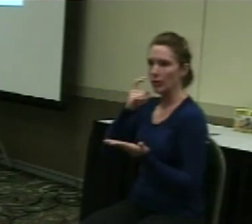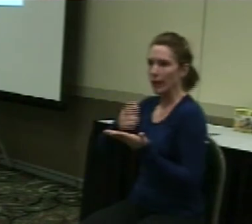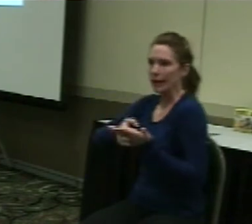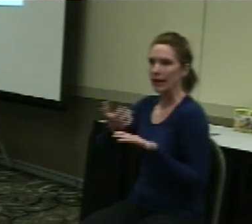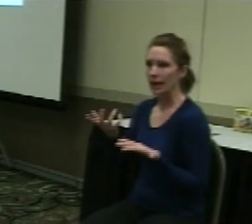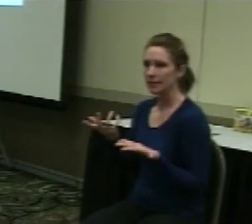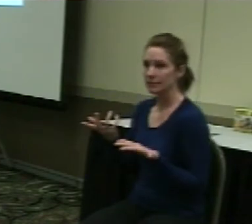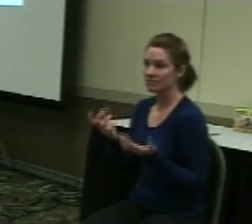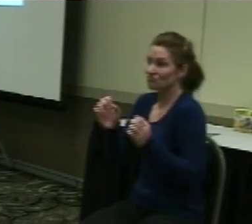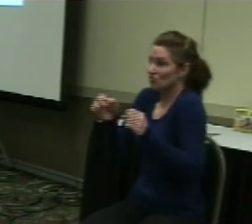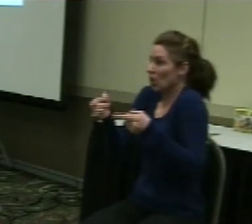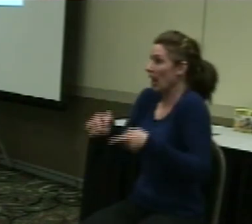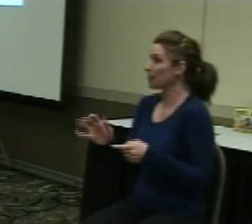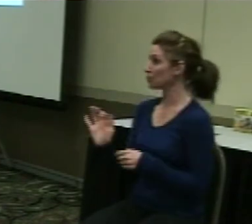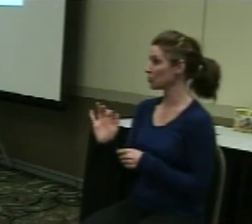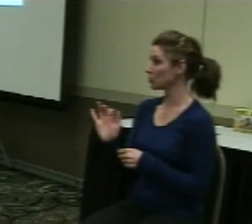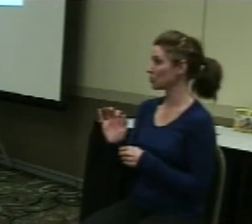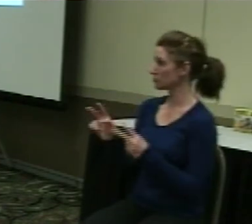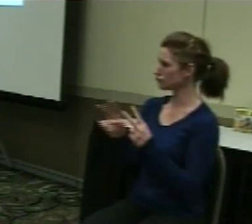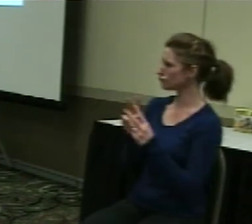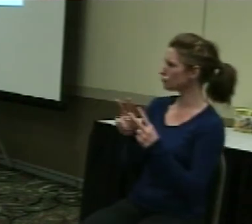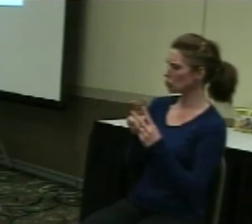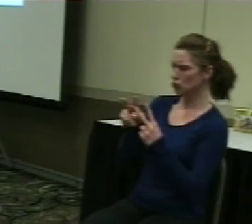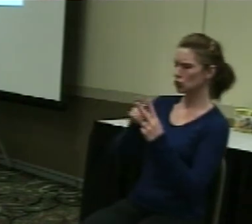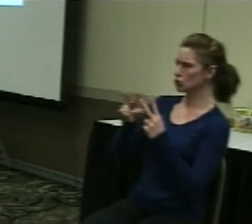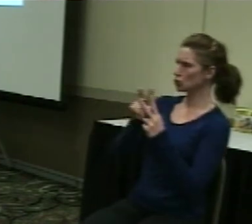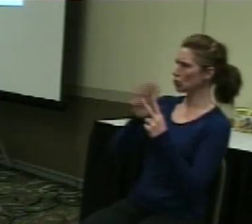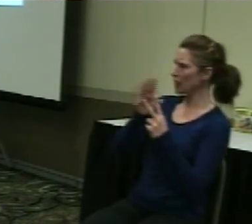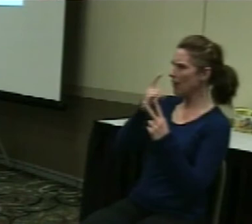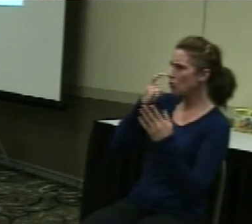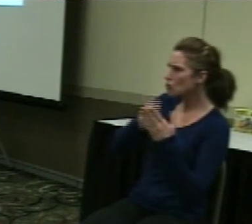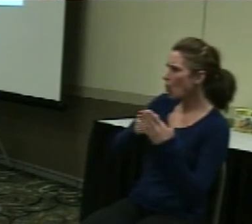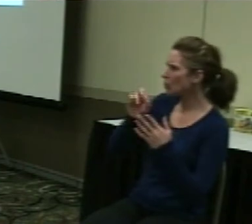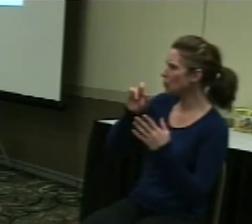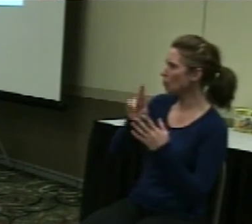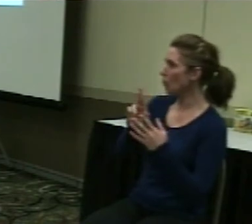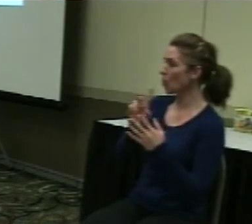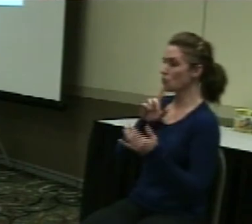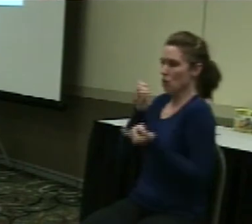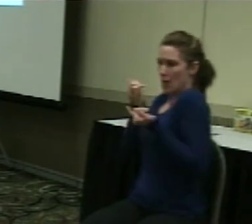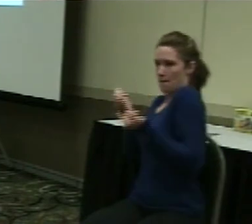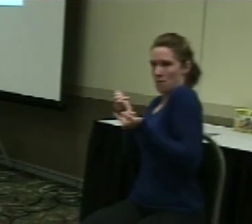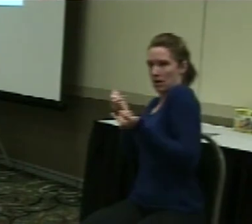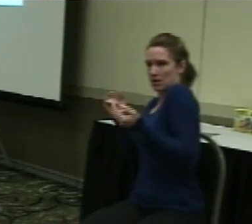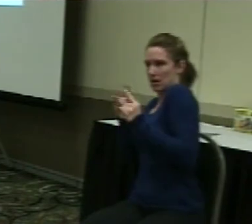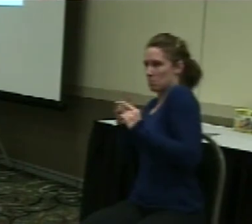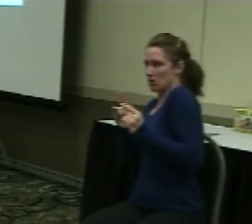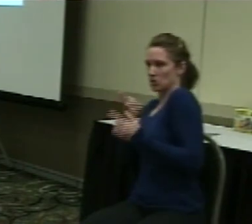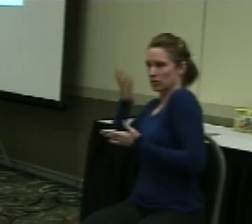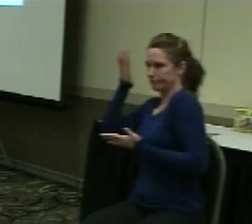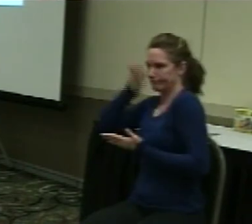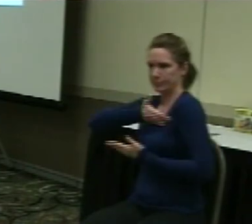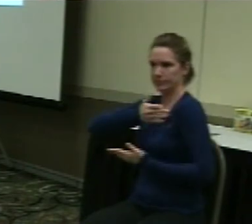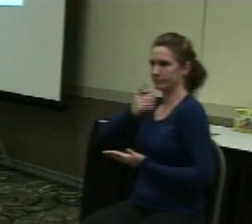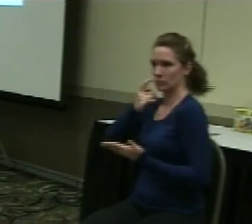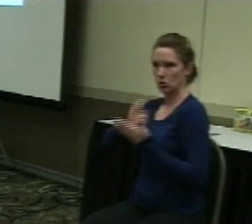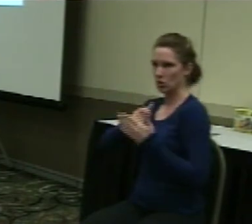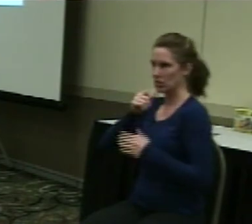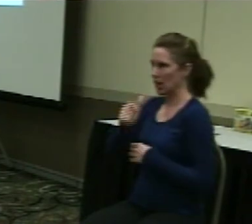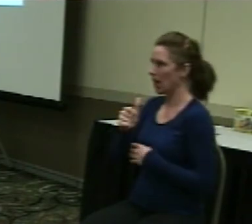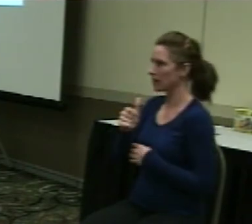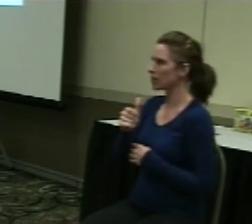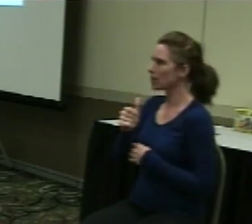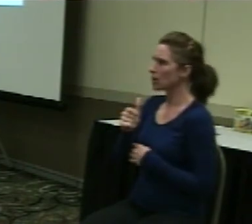two that you're describing, is it like something that was never noticed, was really present more than likely? It's present, it's just